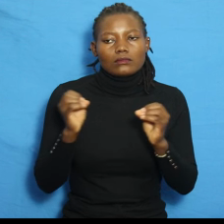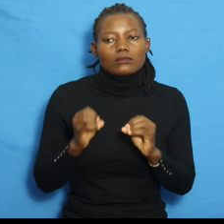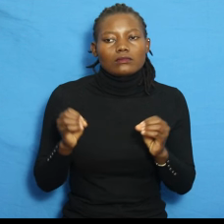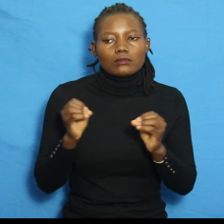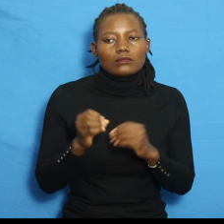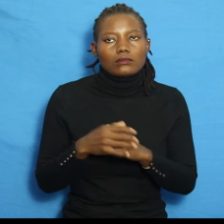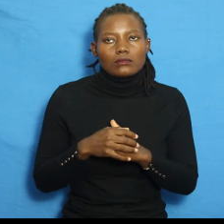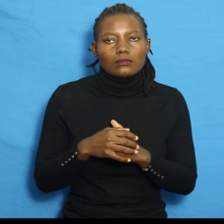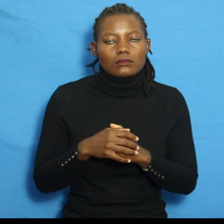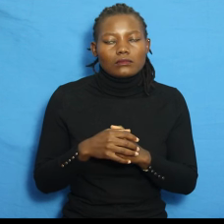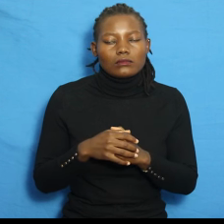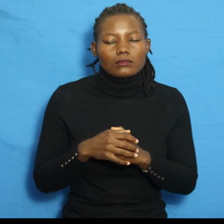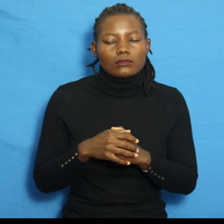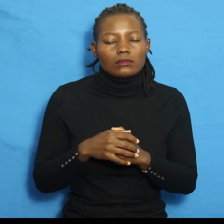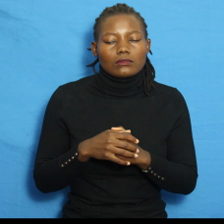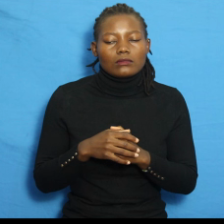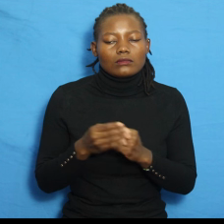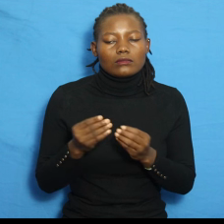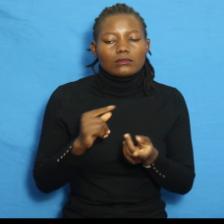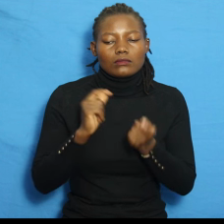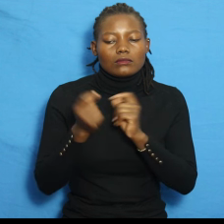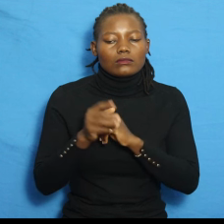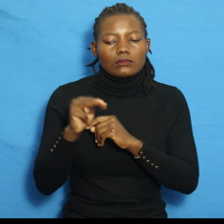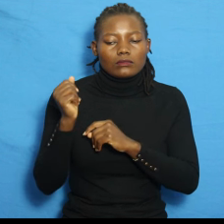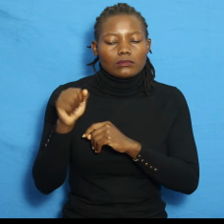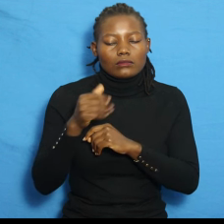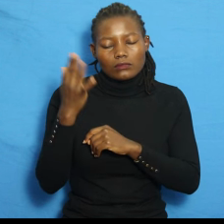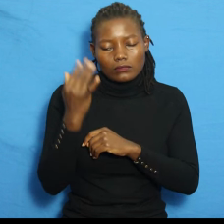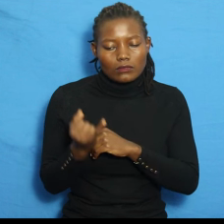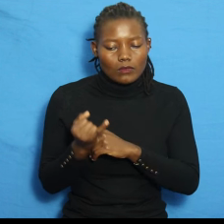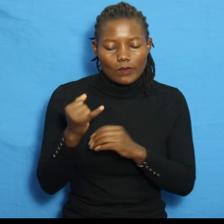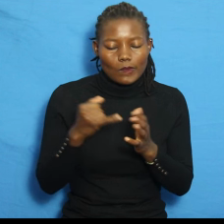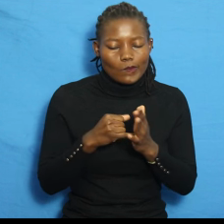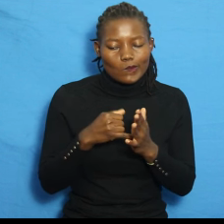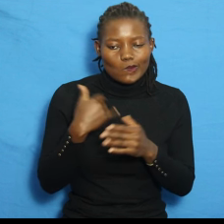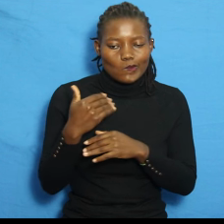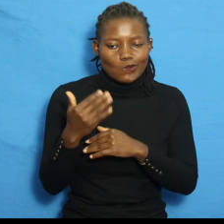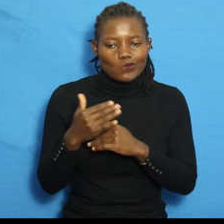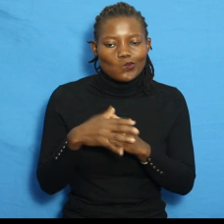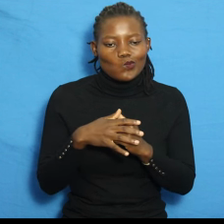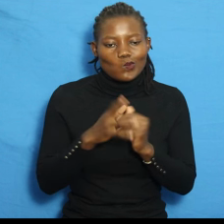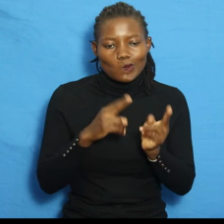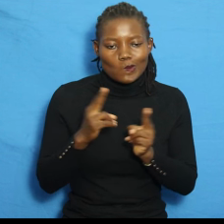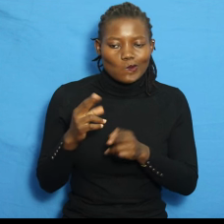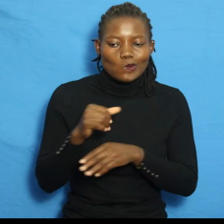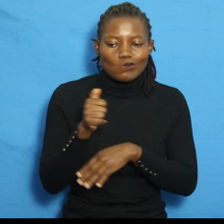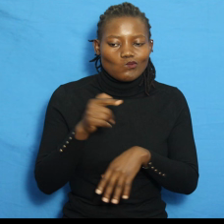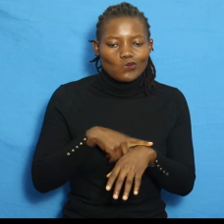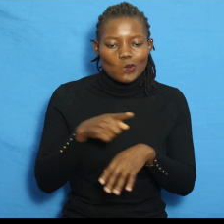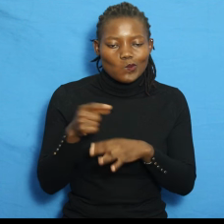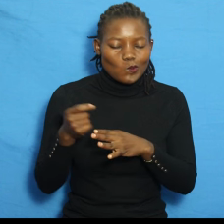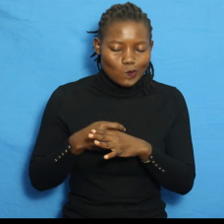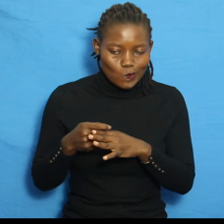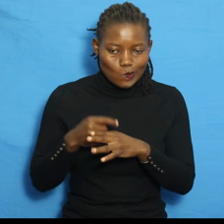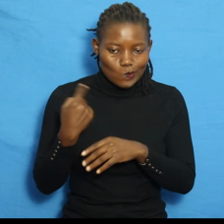to manipulate, it's not very easy to manipulate mass because mass is a